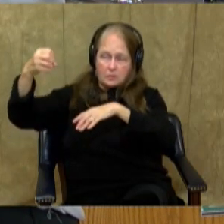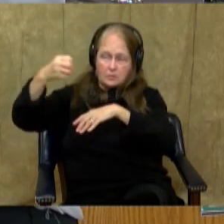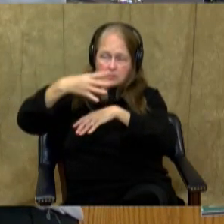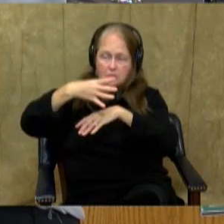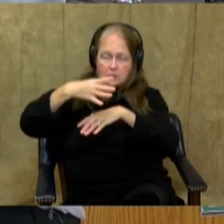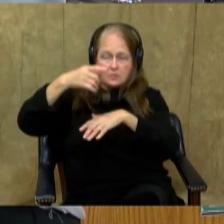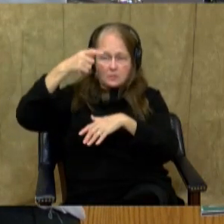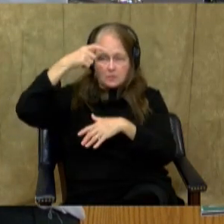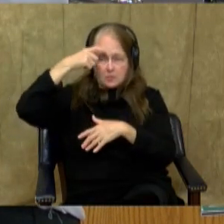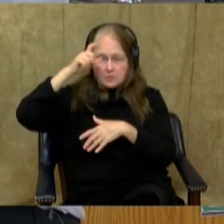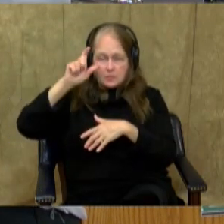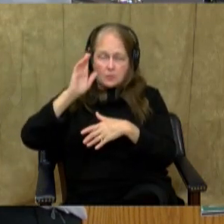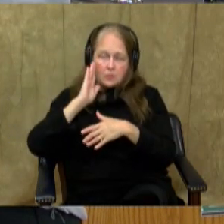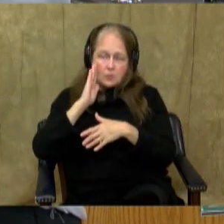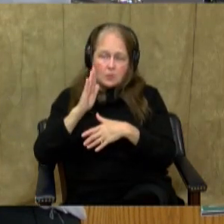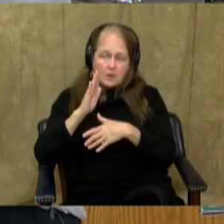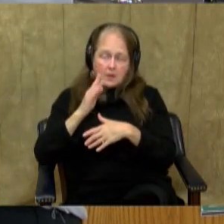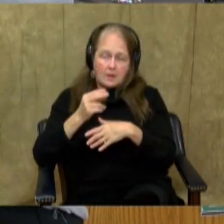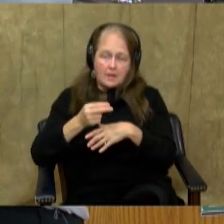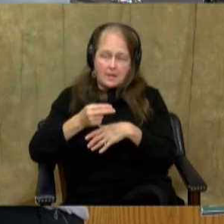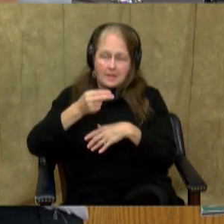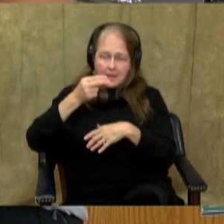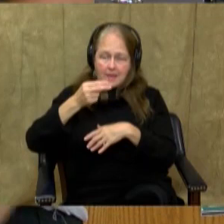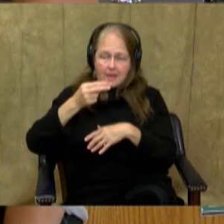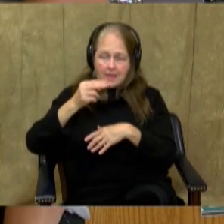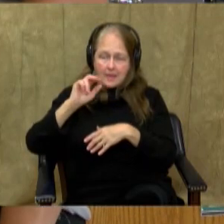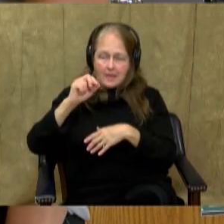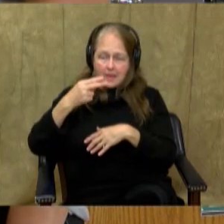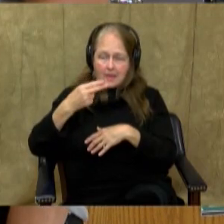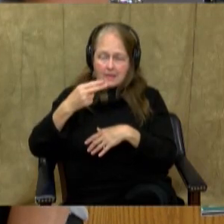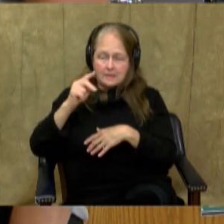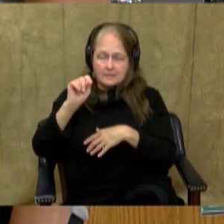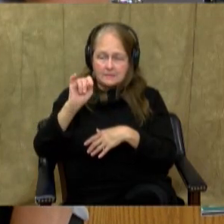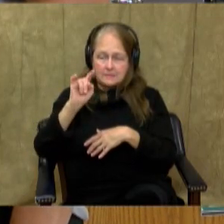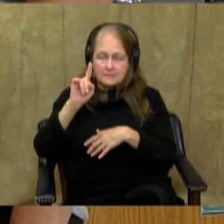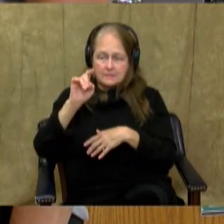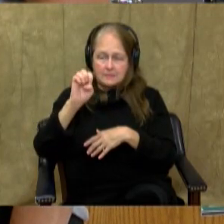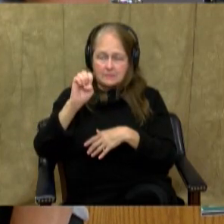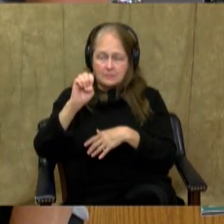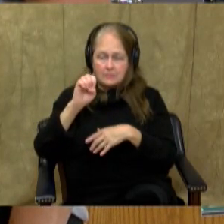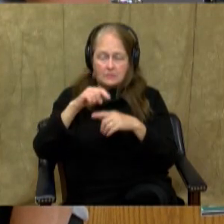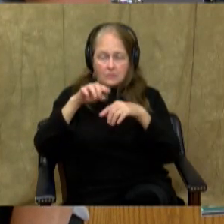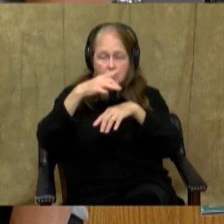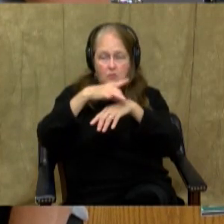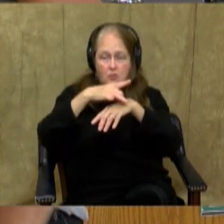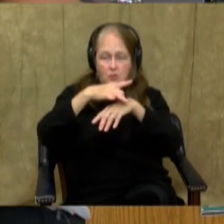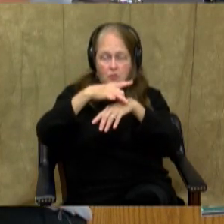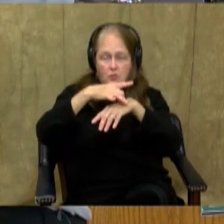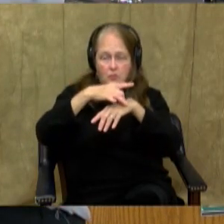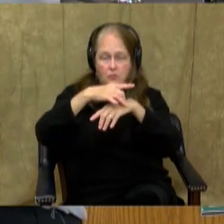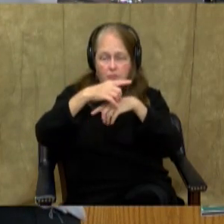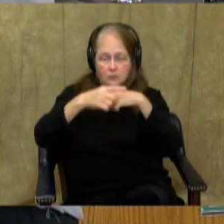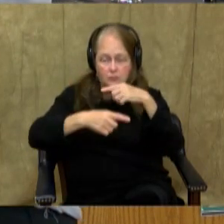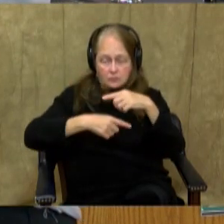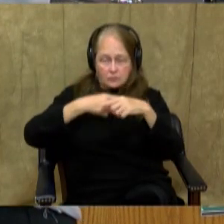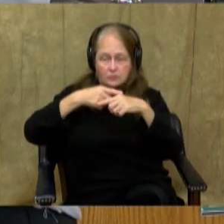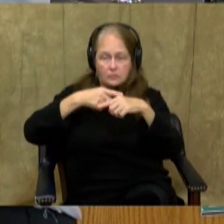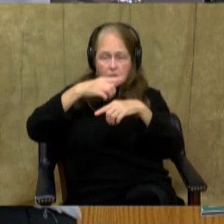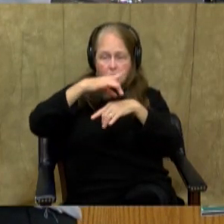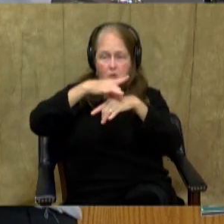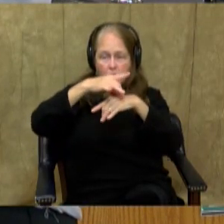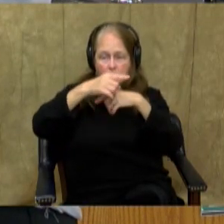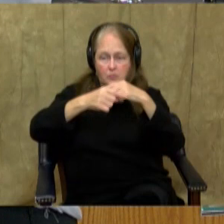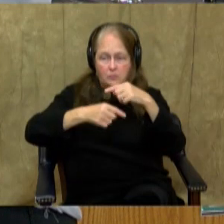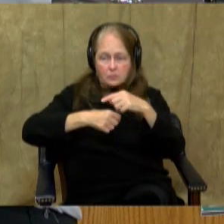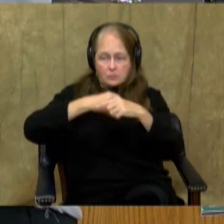facing the moon is going to be at high tide. But this Earth is rotating. So as